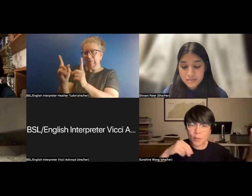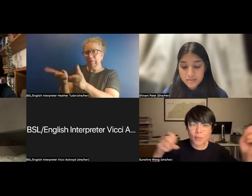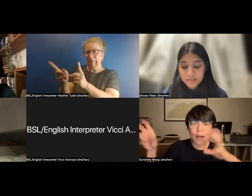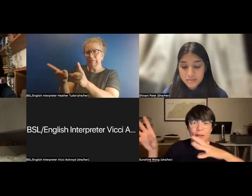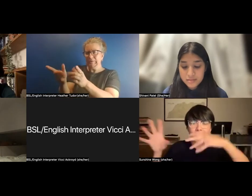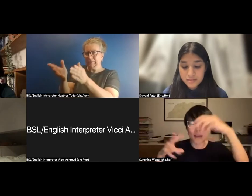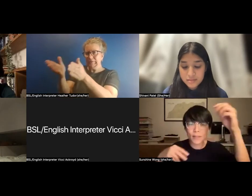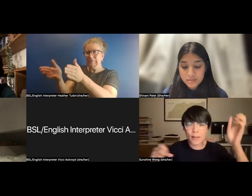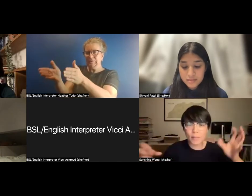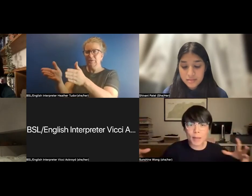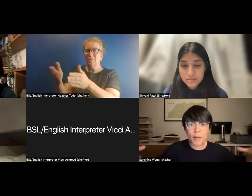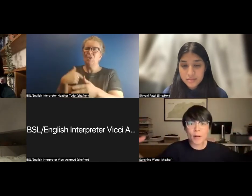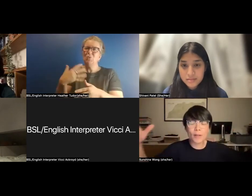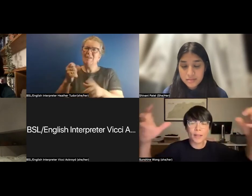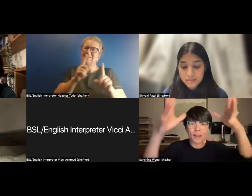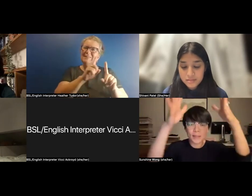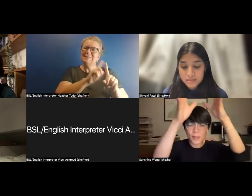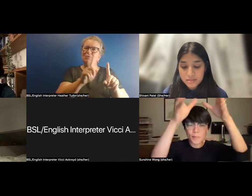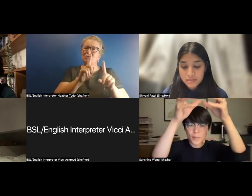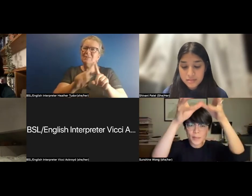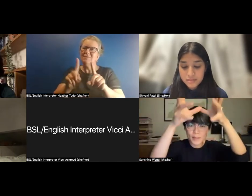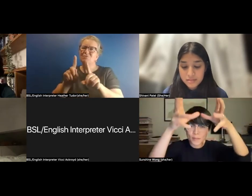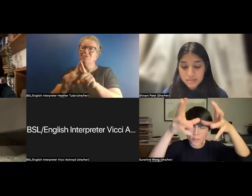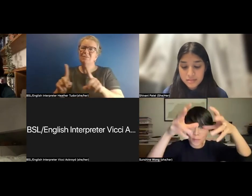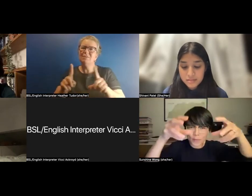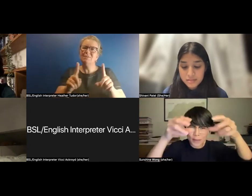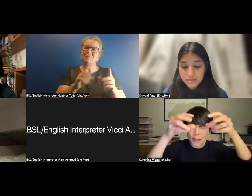little tributaries that maybe all the, you know,